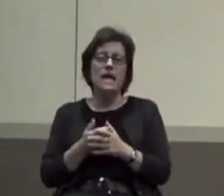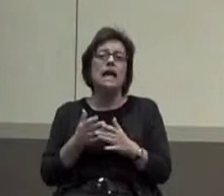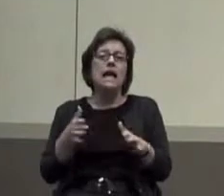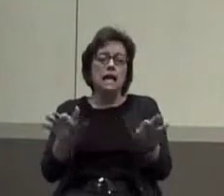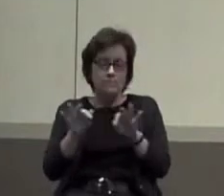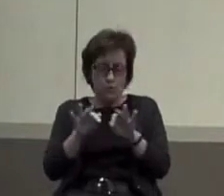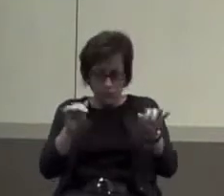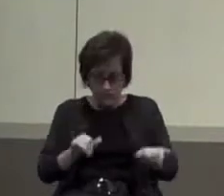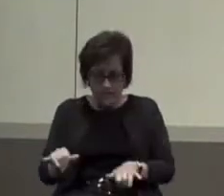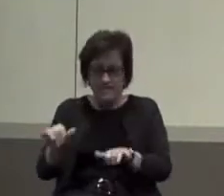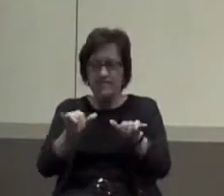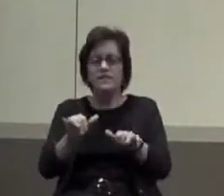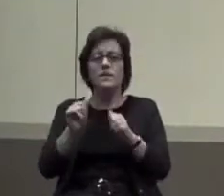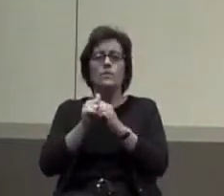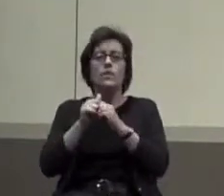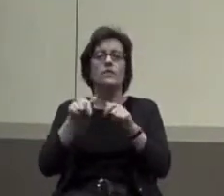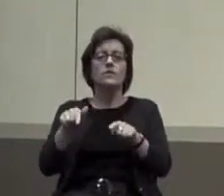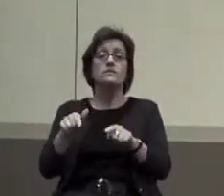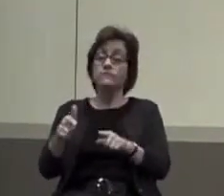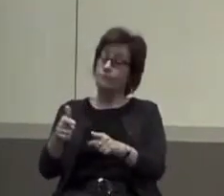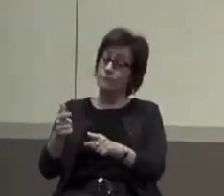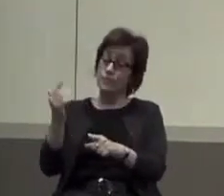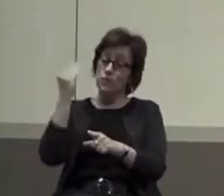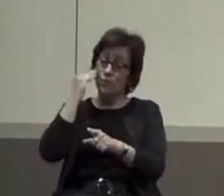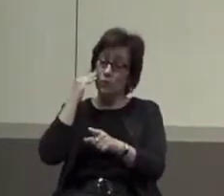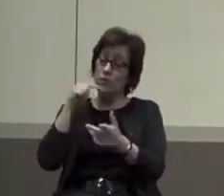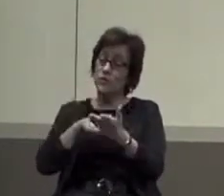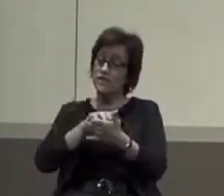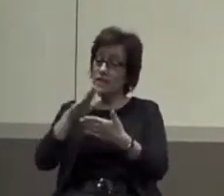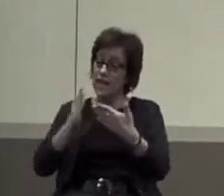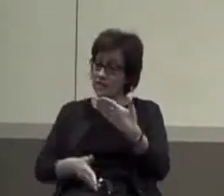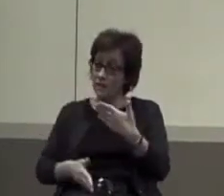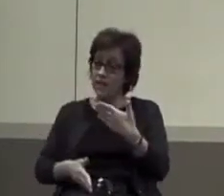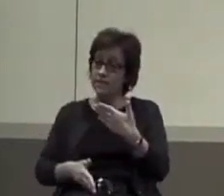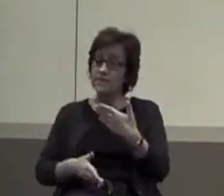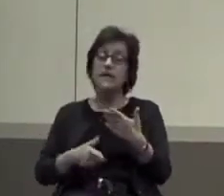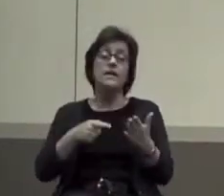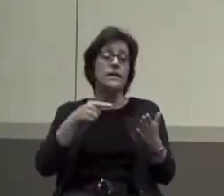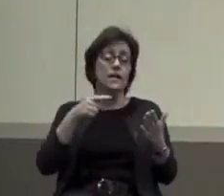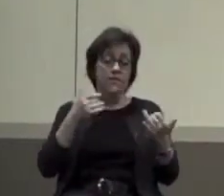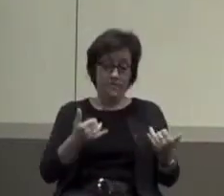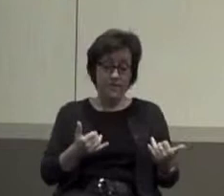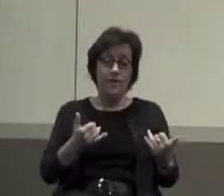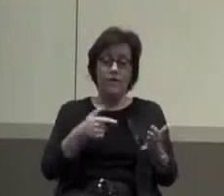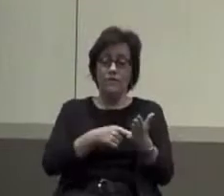with this. You knew that this was the consequence, and this is what's going to happen.